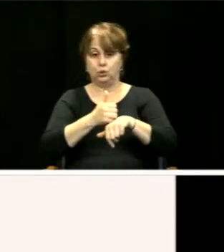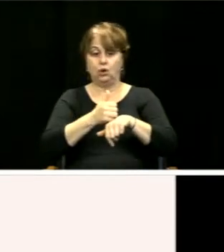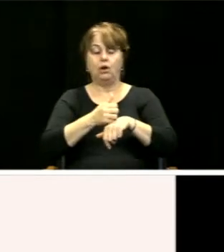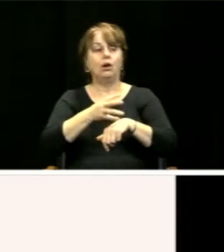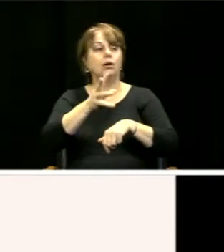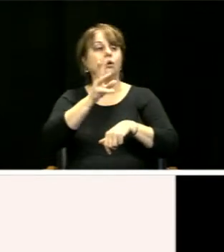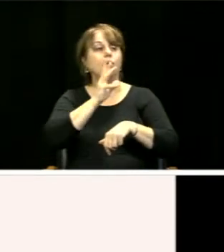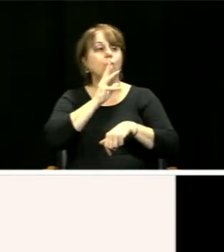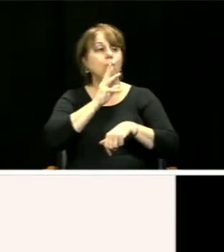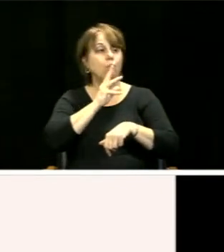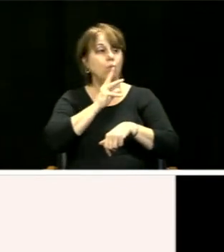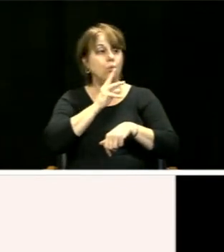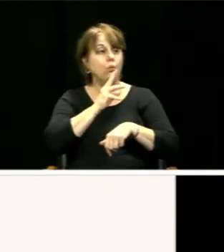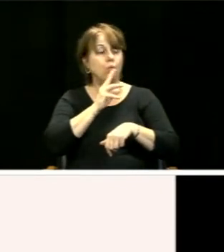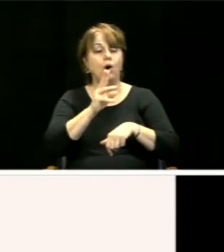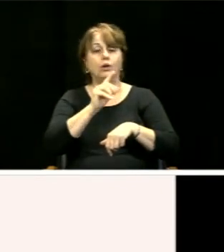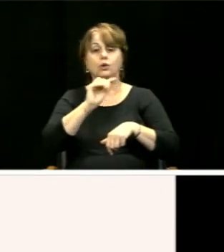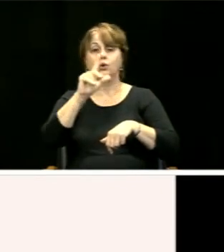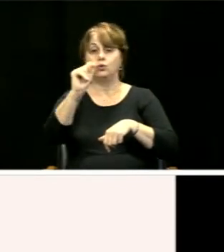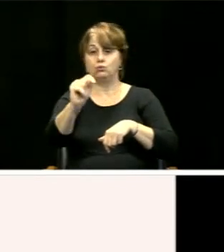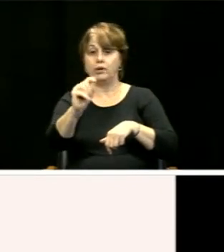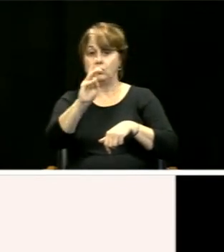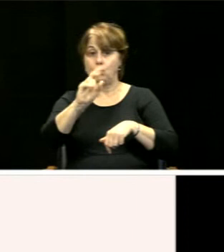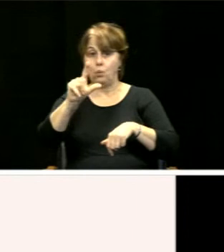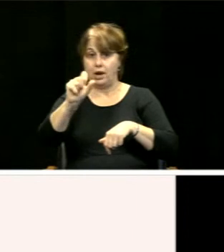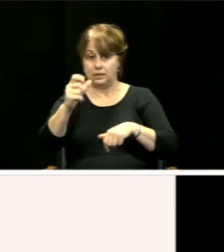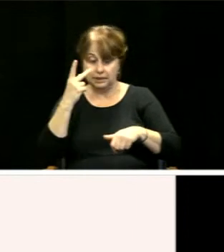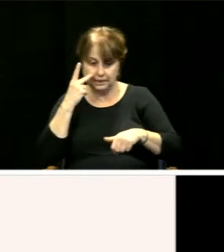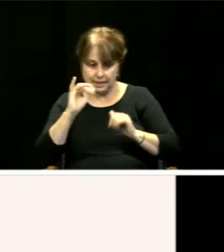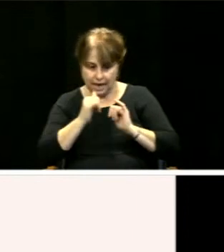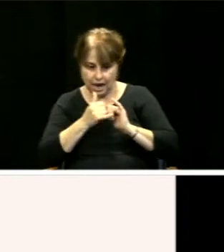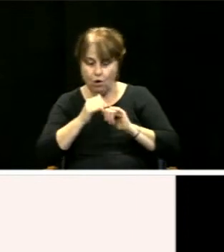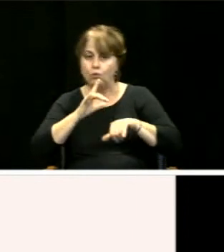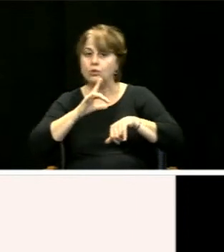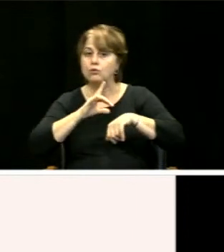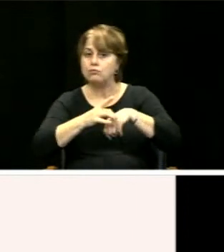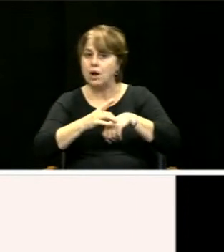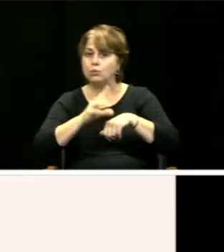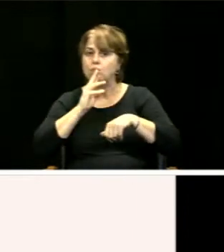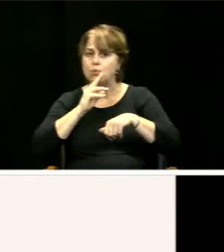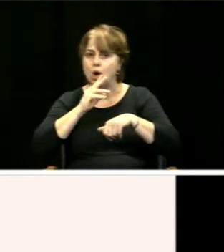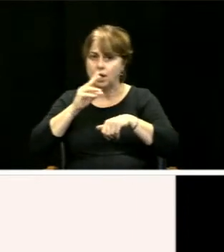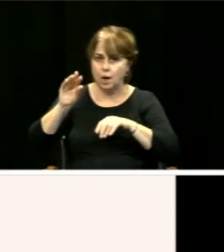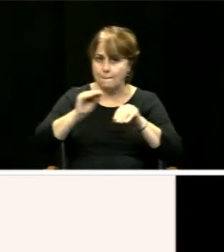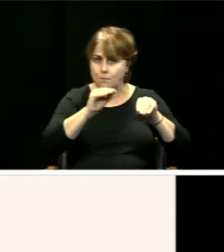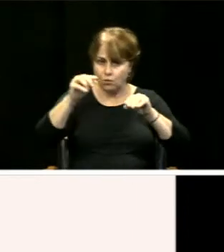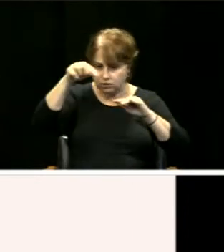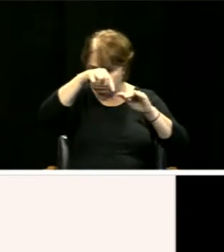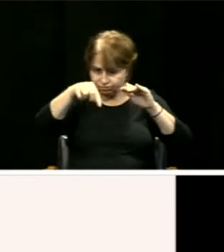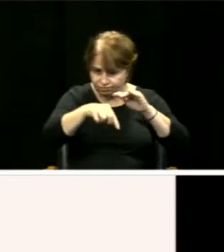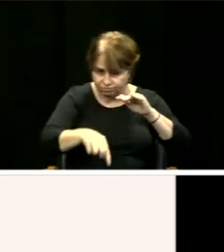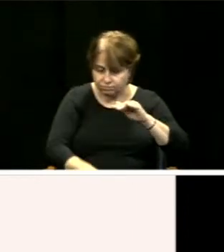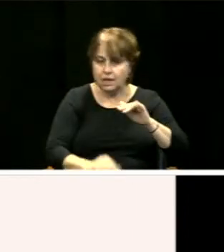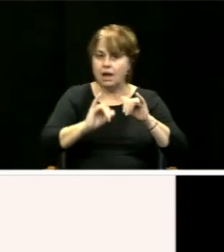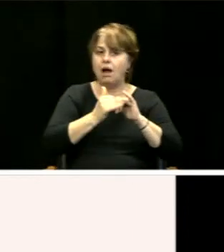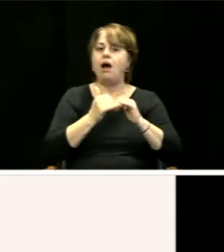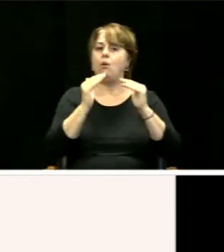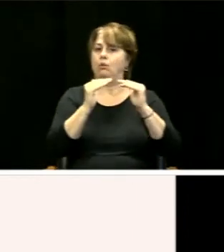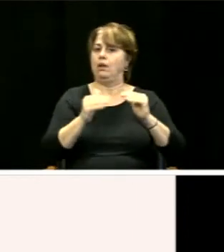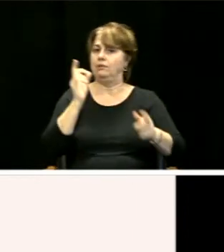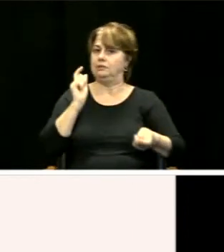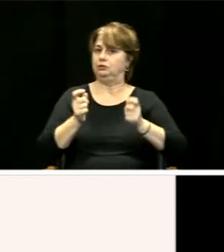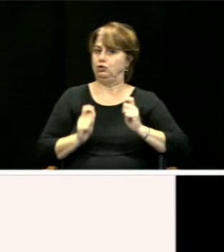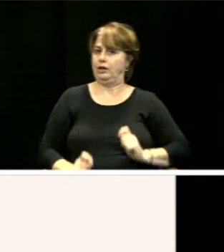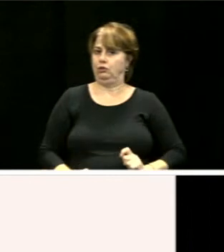wells and get a better idea of how the groundwater moves and how levels change within